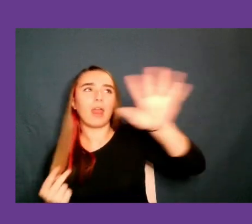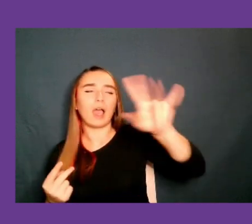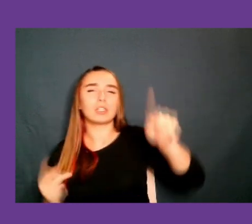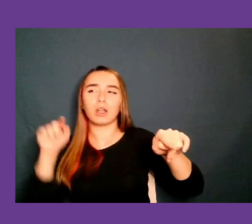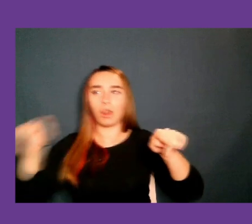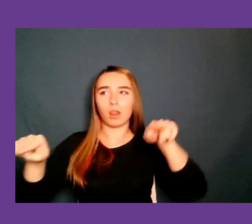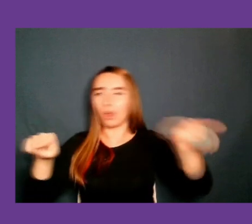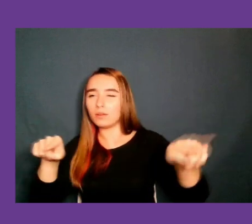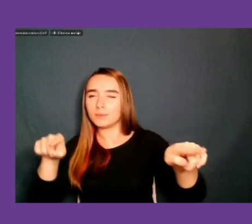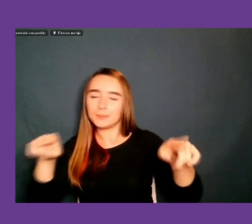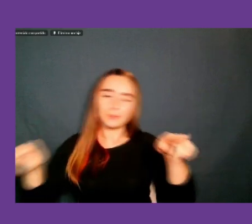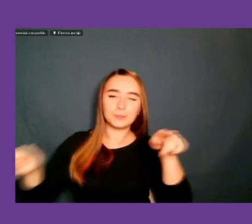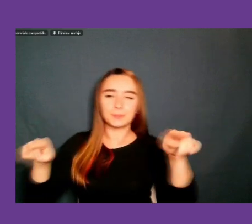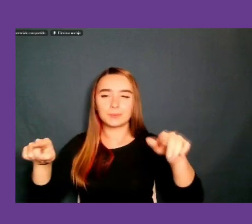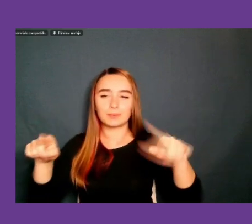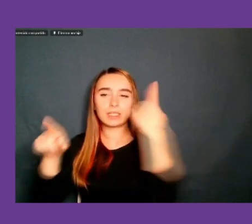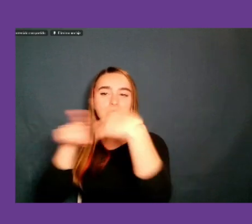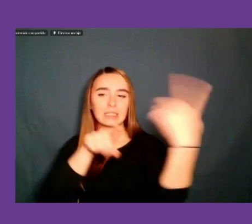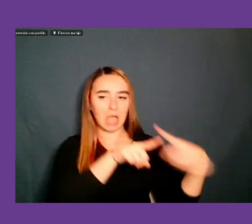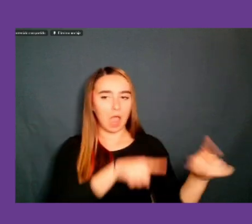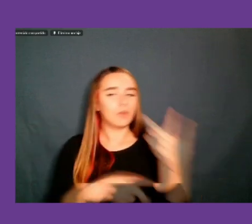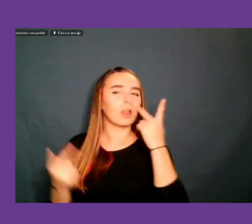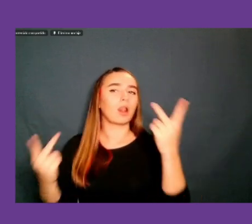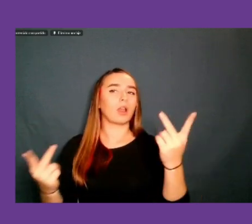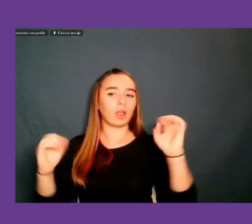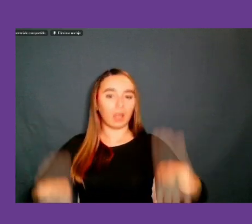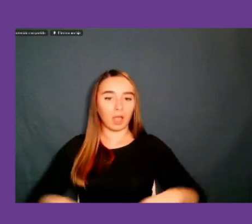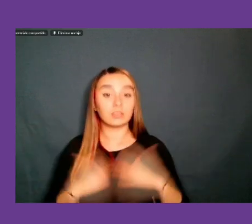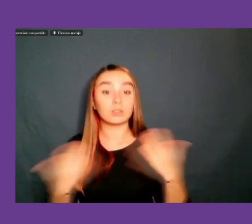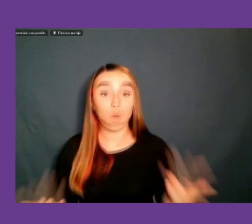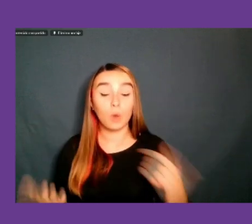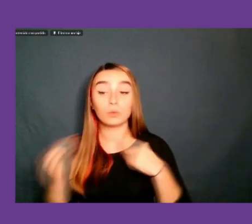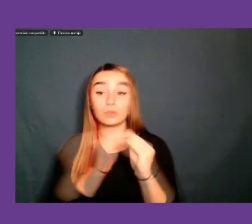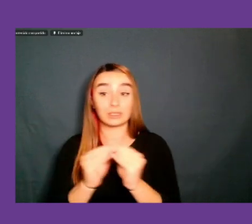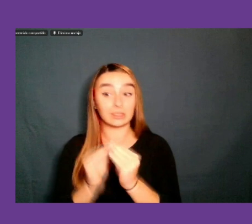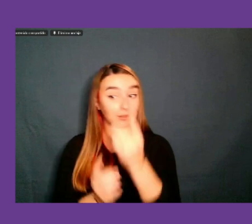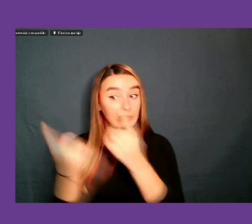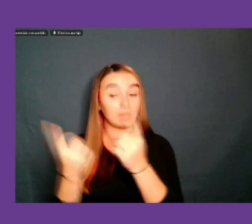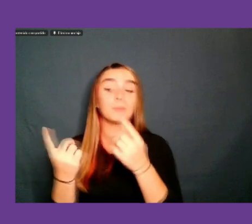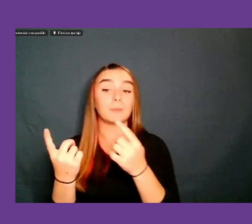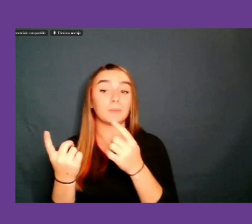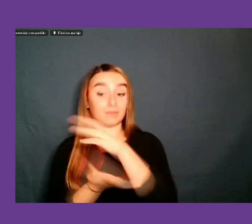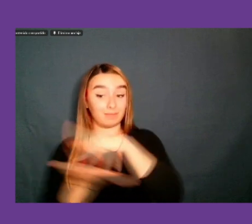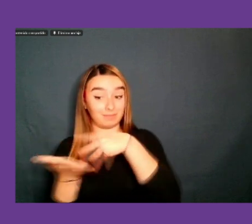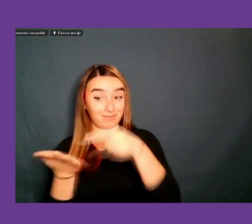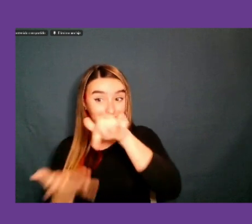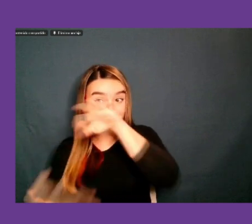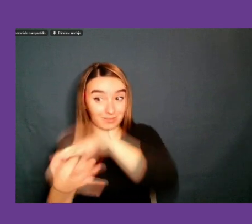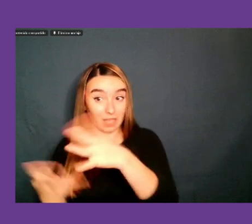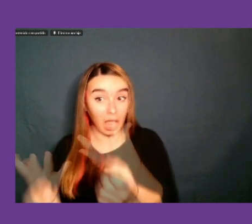are, they differ. So some of the standards that are in local languages, the translations, are comes with a